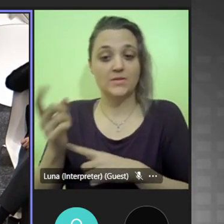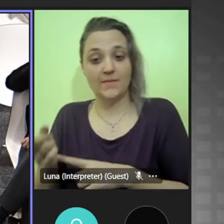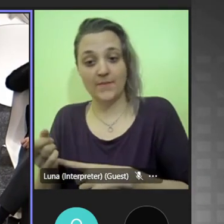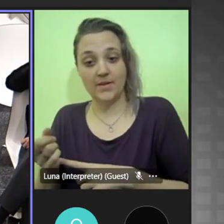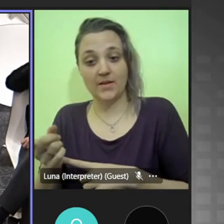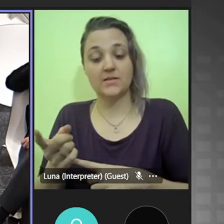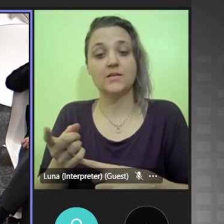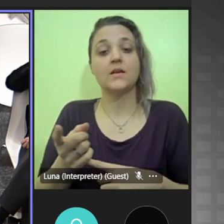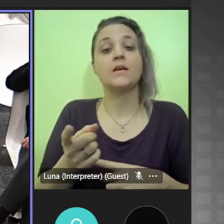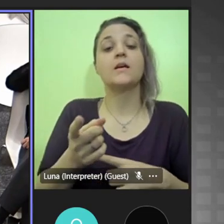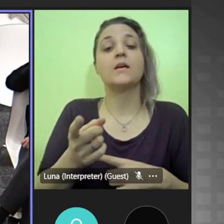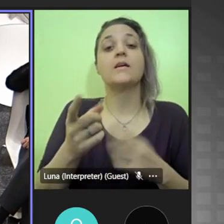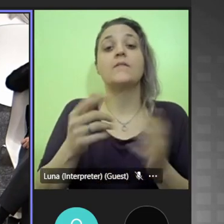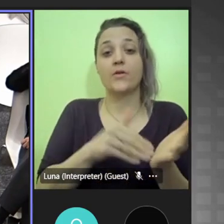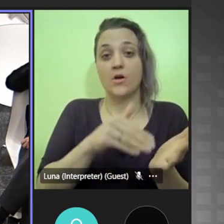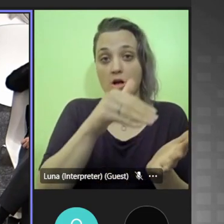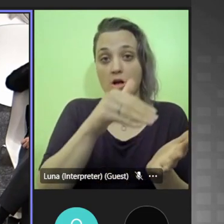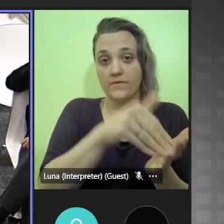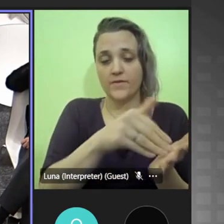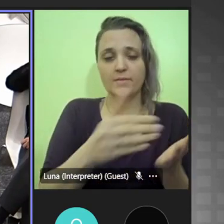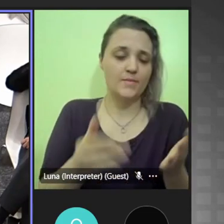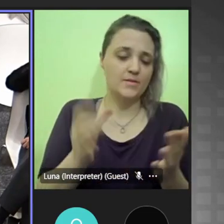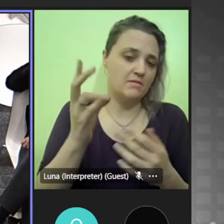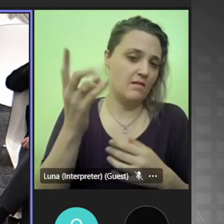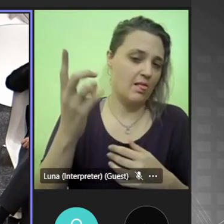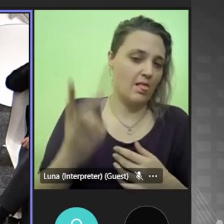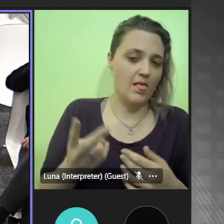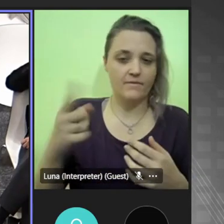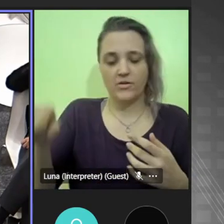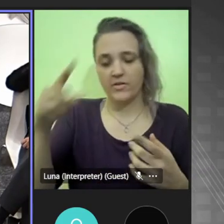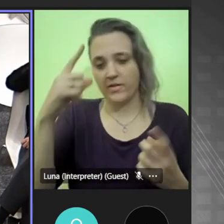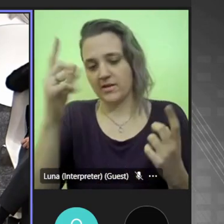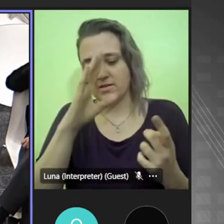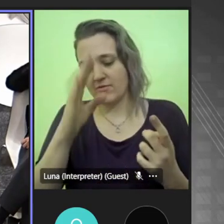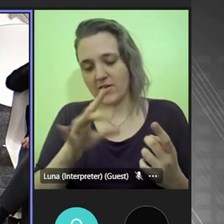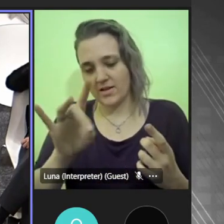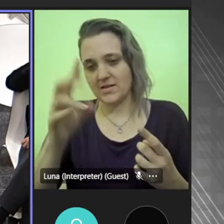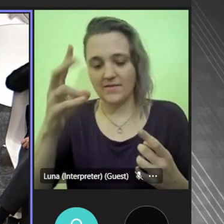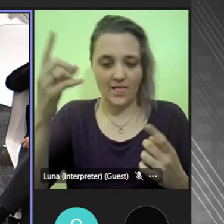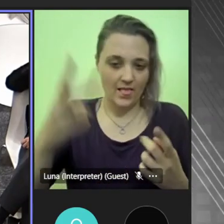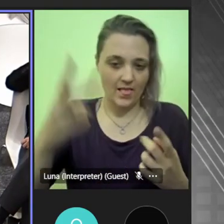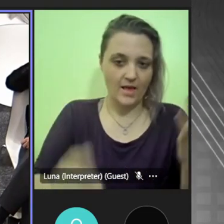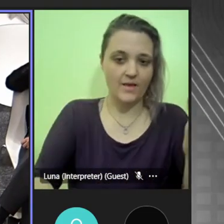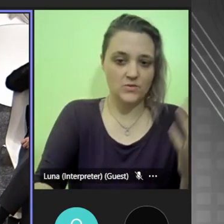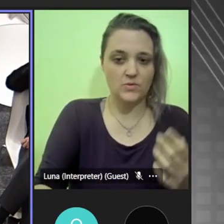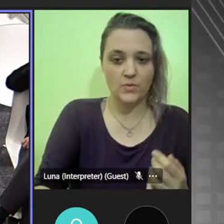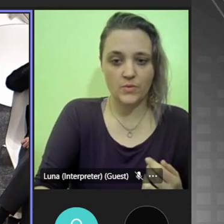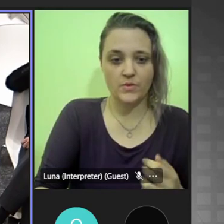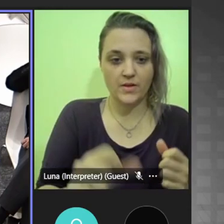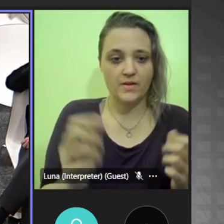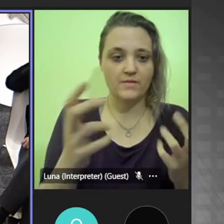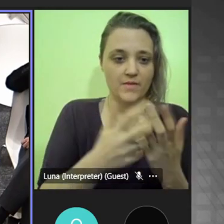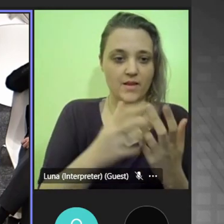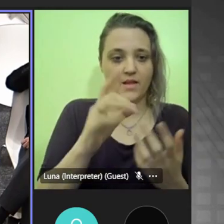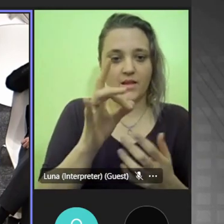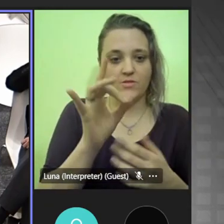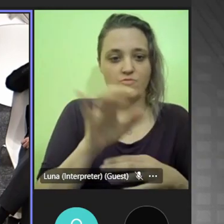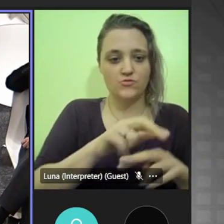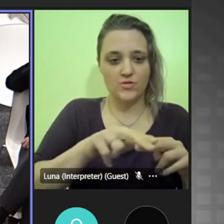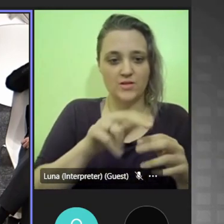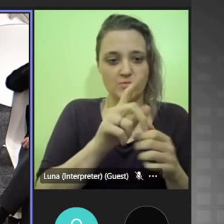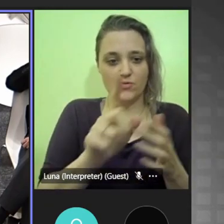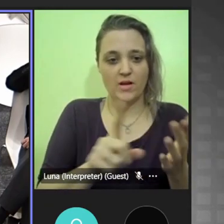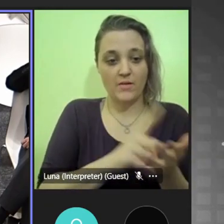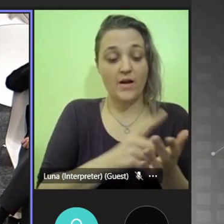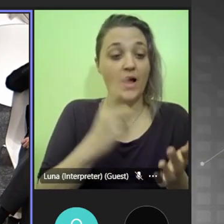run every 8 minutes or 10 minutes, very often, I mean, maybe it's 7.5 they're thinking, it's never 8, it's always 7.5, so you can